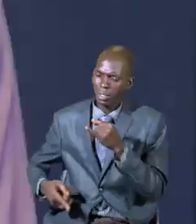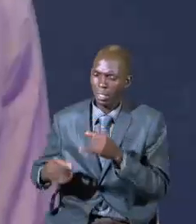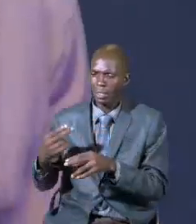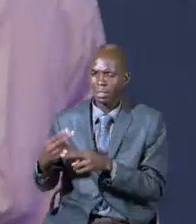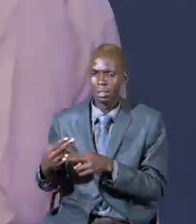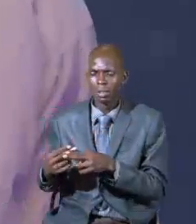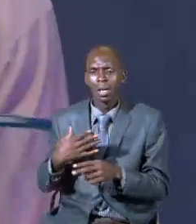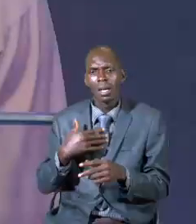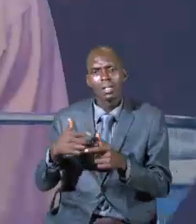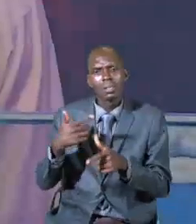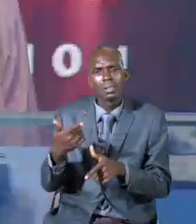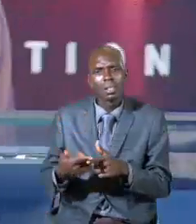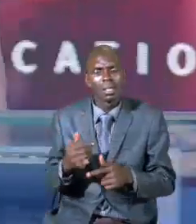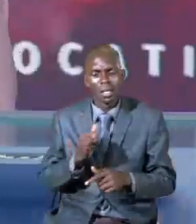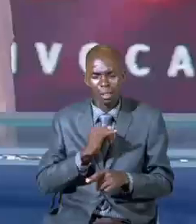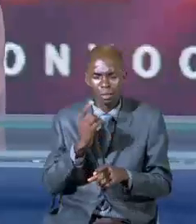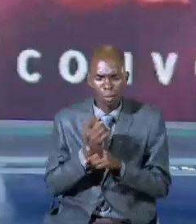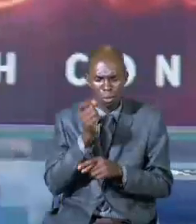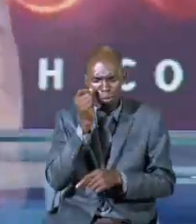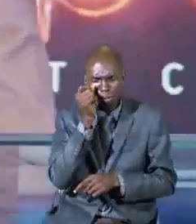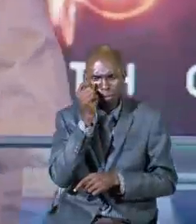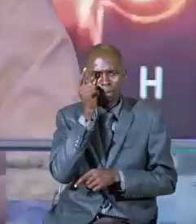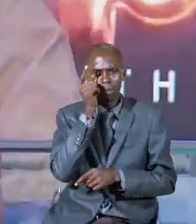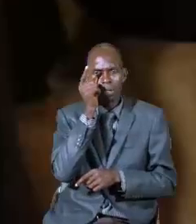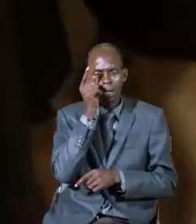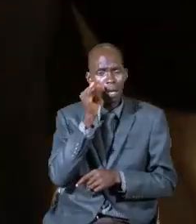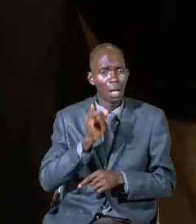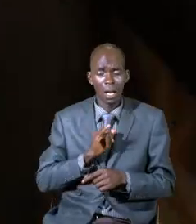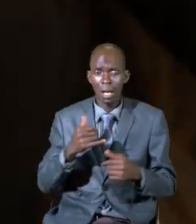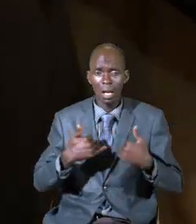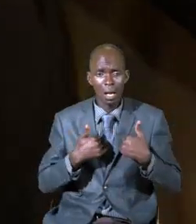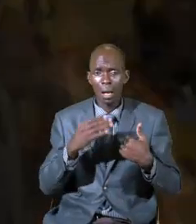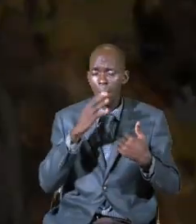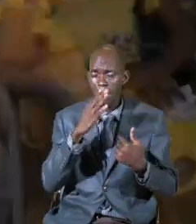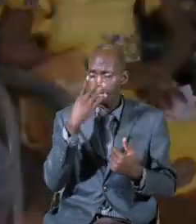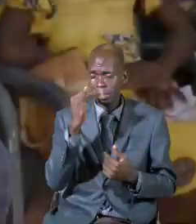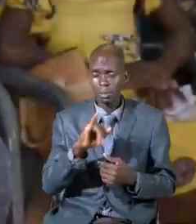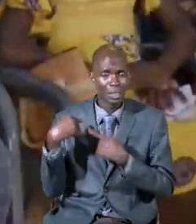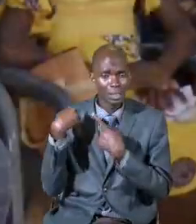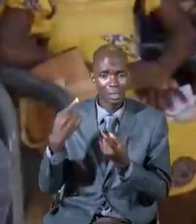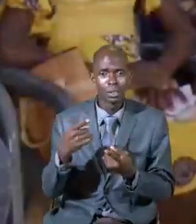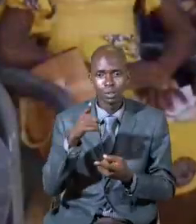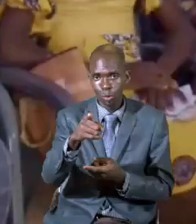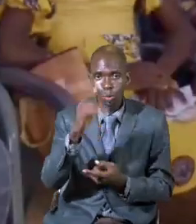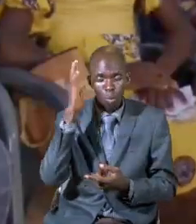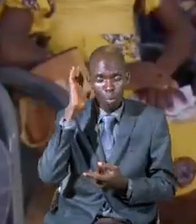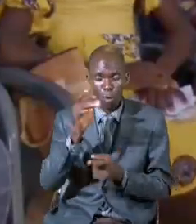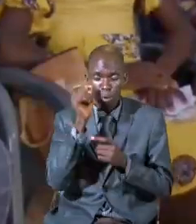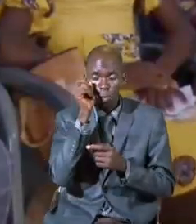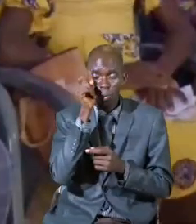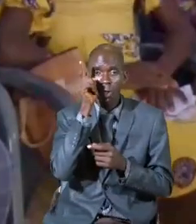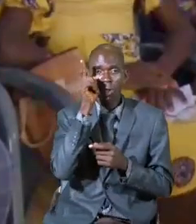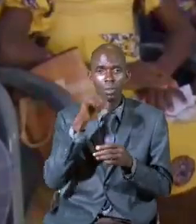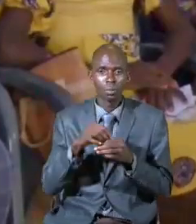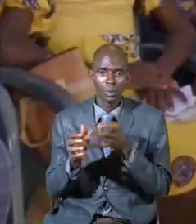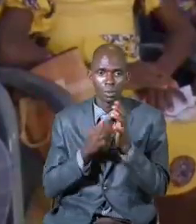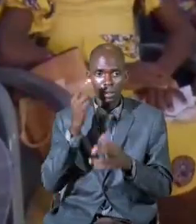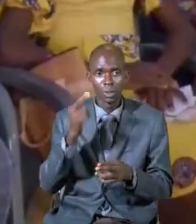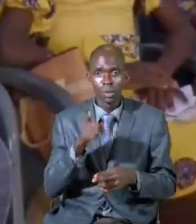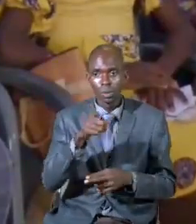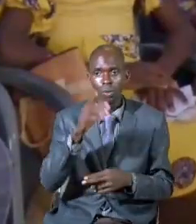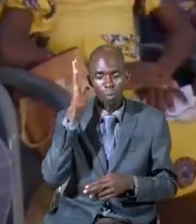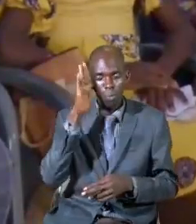like I've been sleeping. You will wake up. I said, you will wake up. If